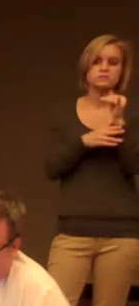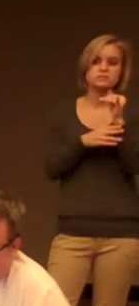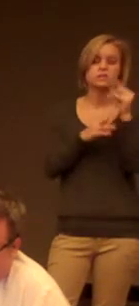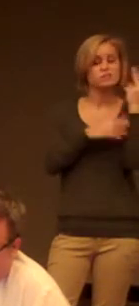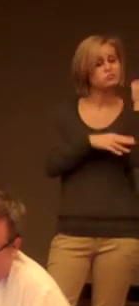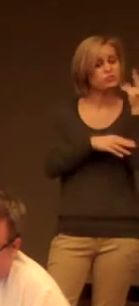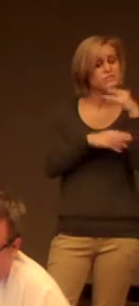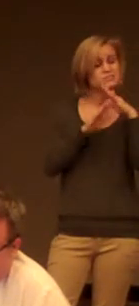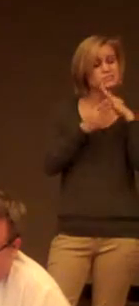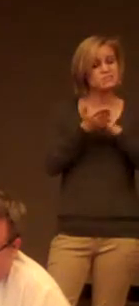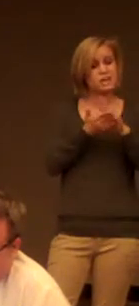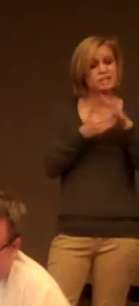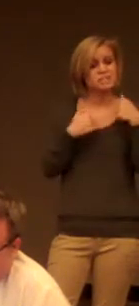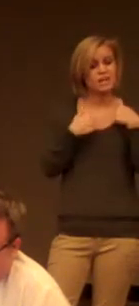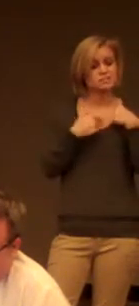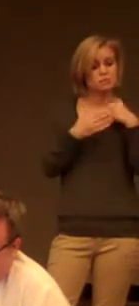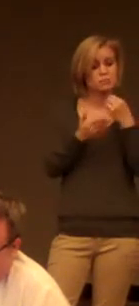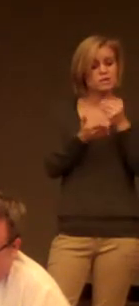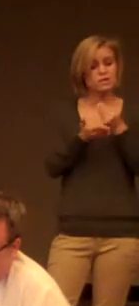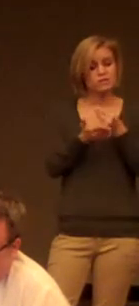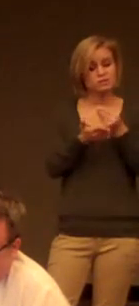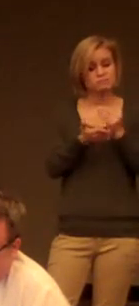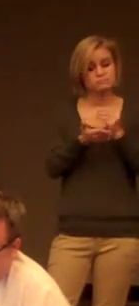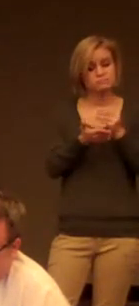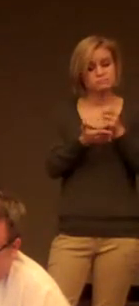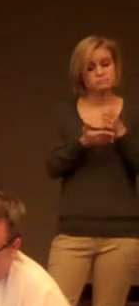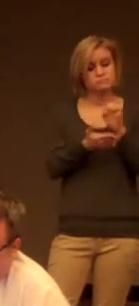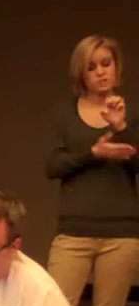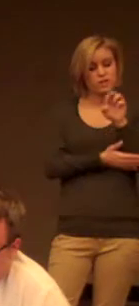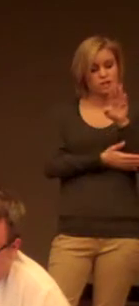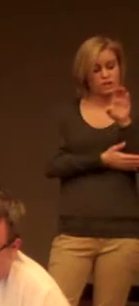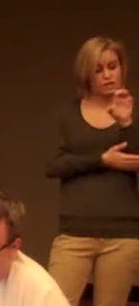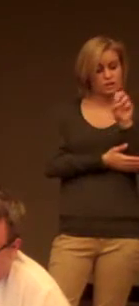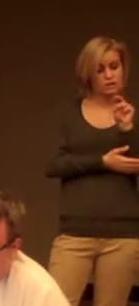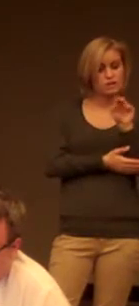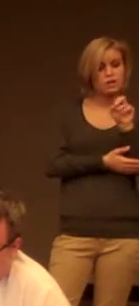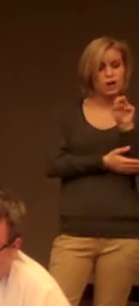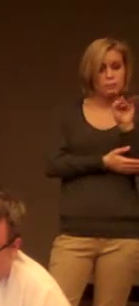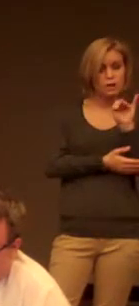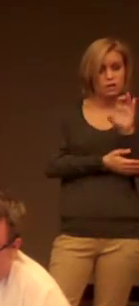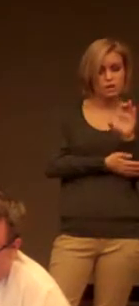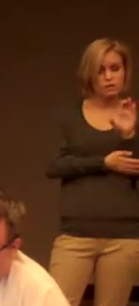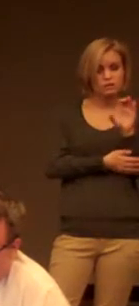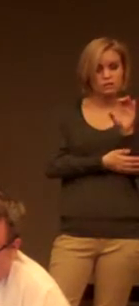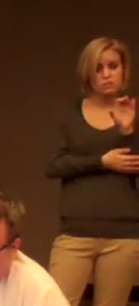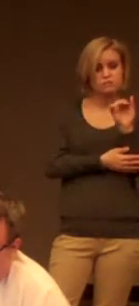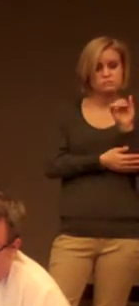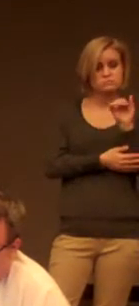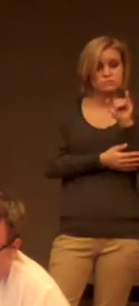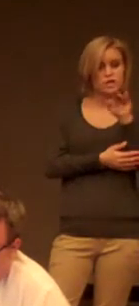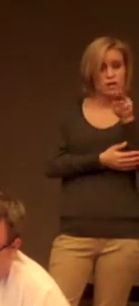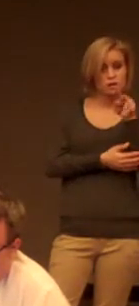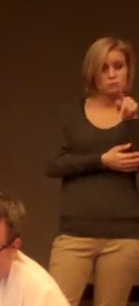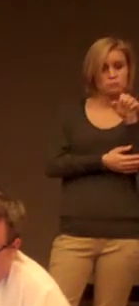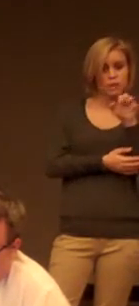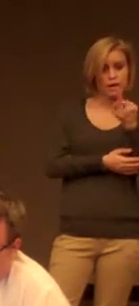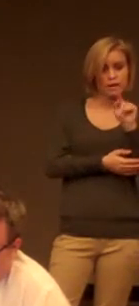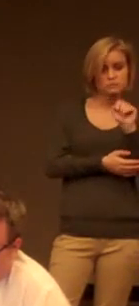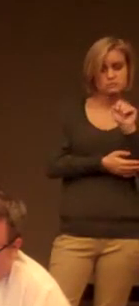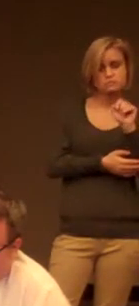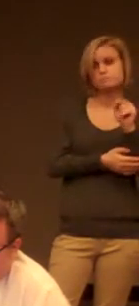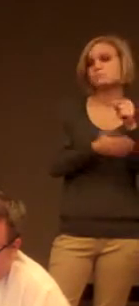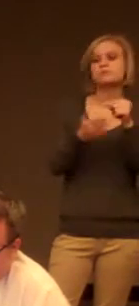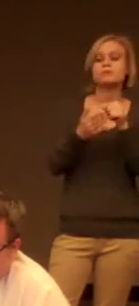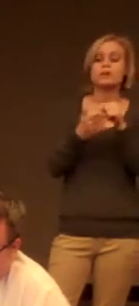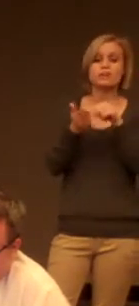and hopefully has some economic impact, but it doesn't guarantee it. And this isn't the only one. I don't have